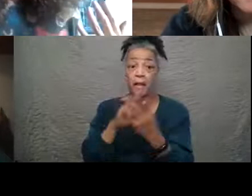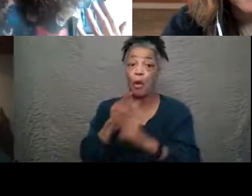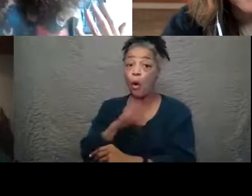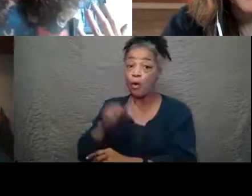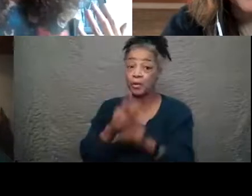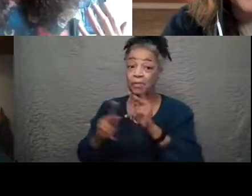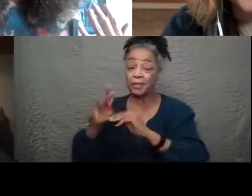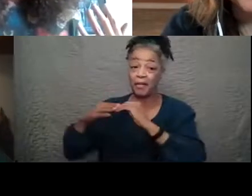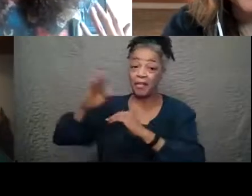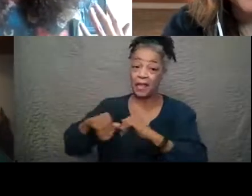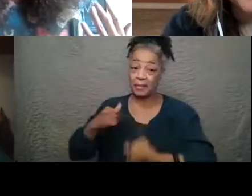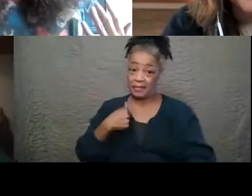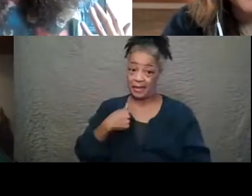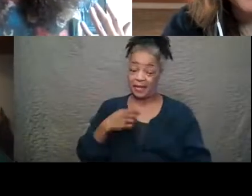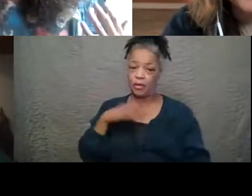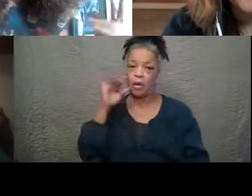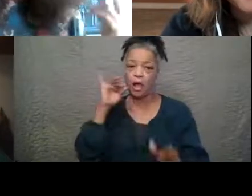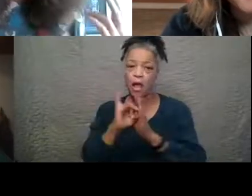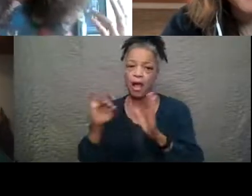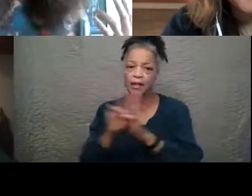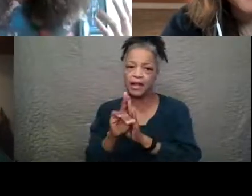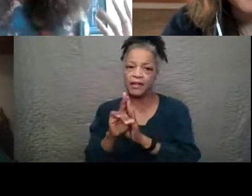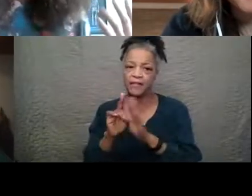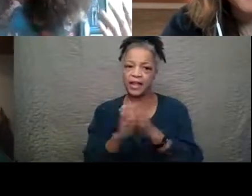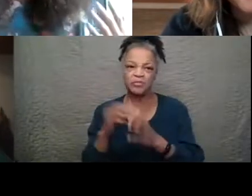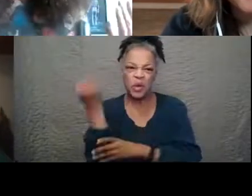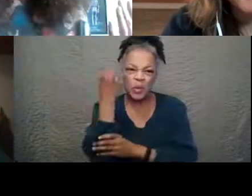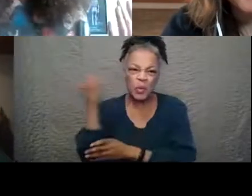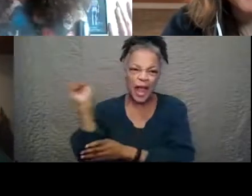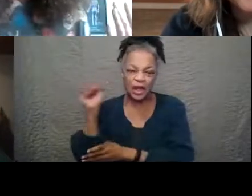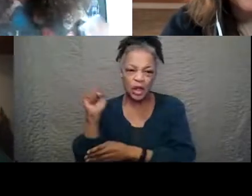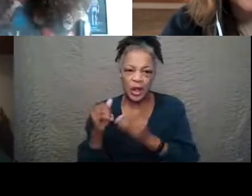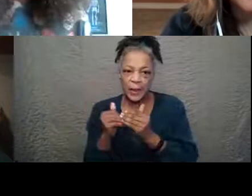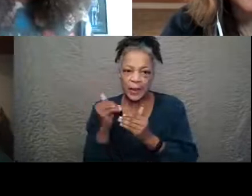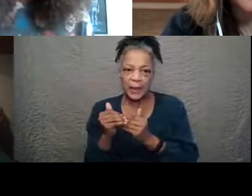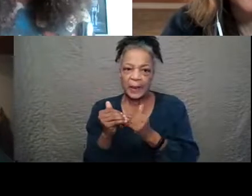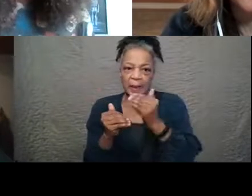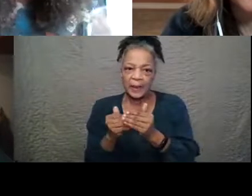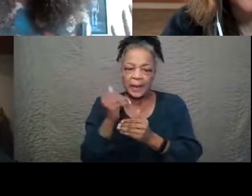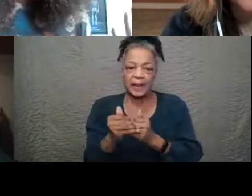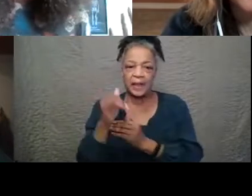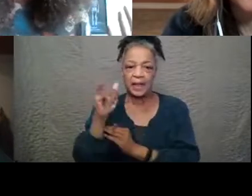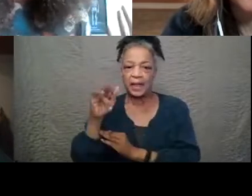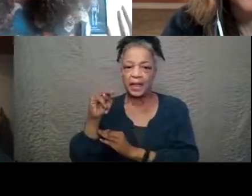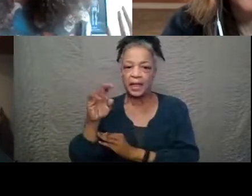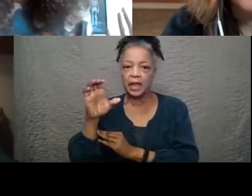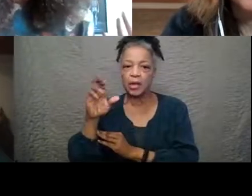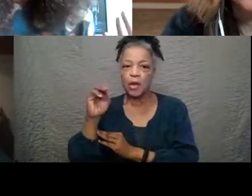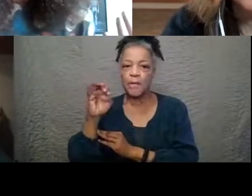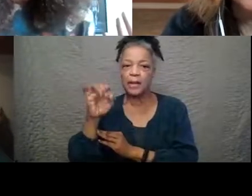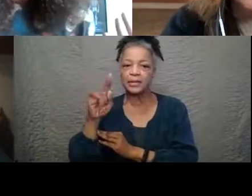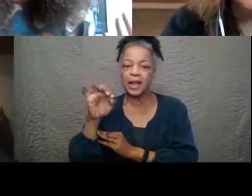me, who identify as being radical incrementalists and that kind of thing, who, you know, want to crush